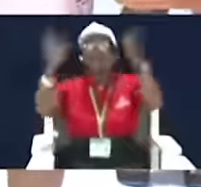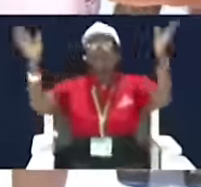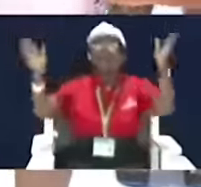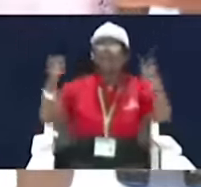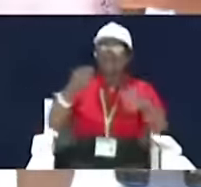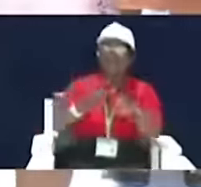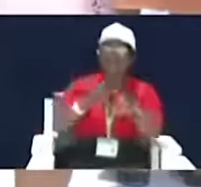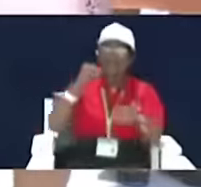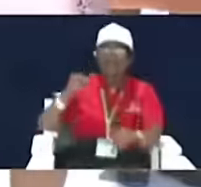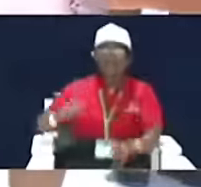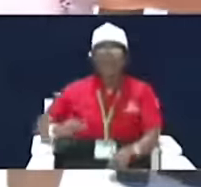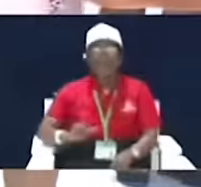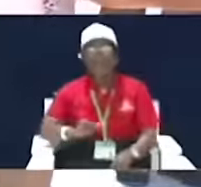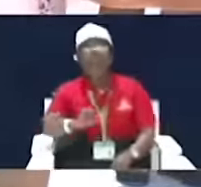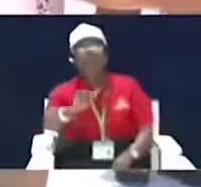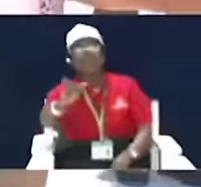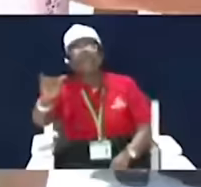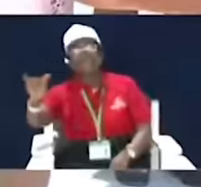Hallelujah.